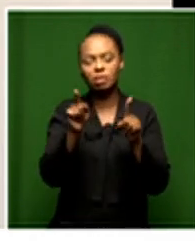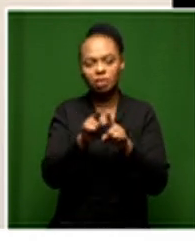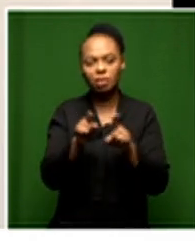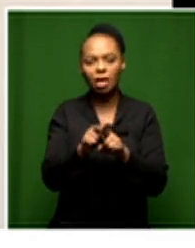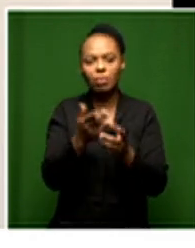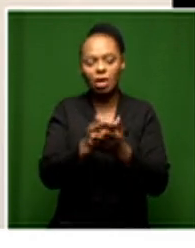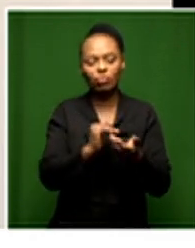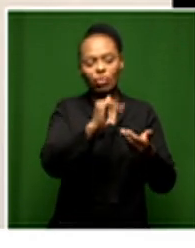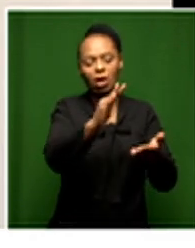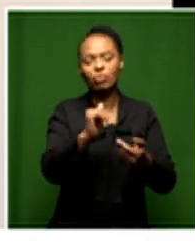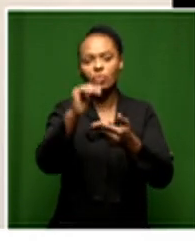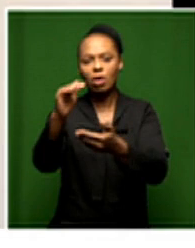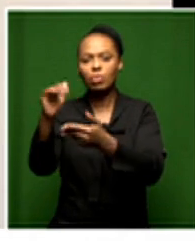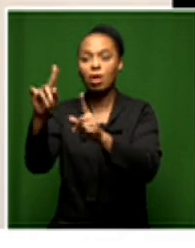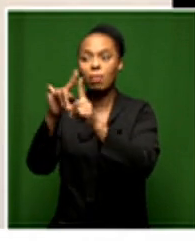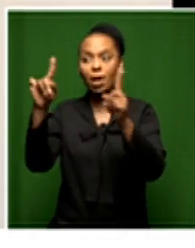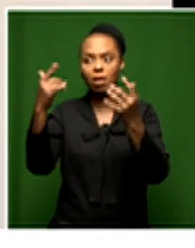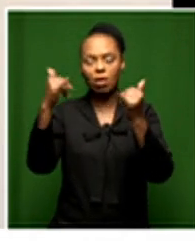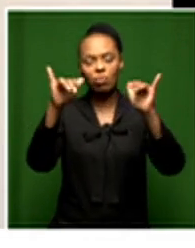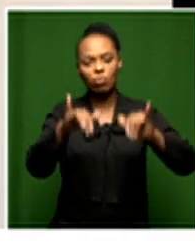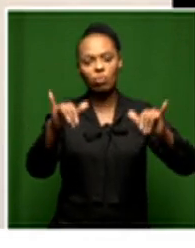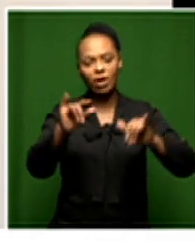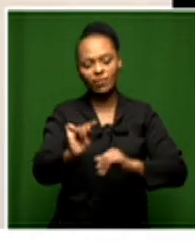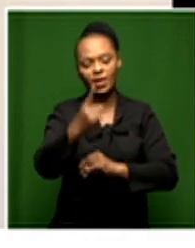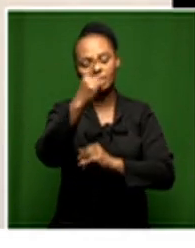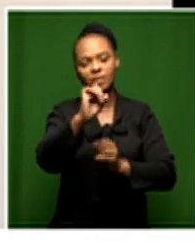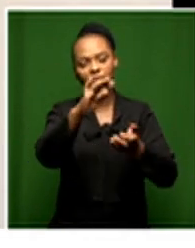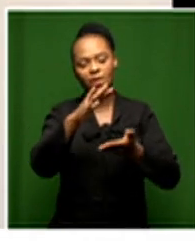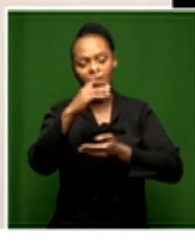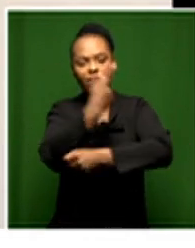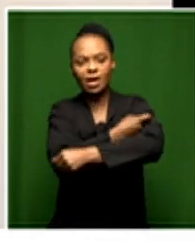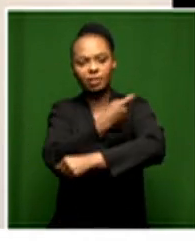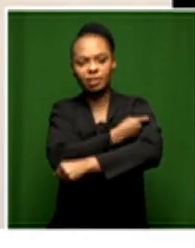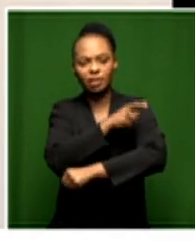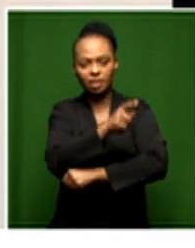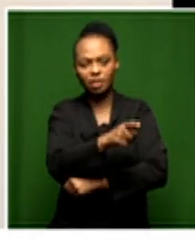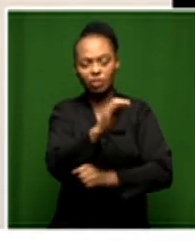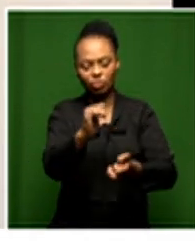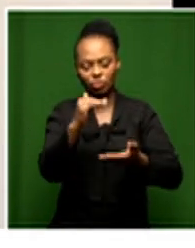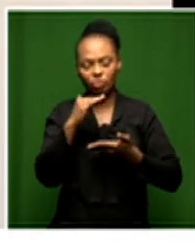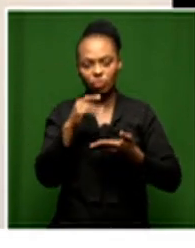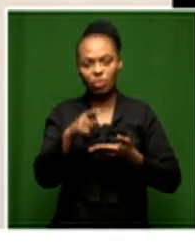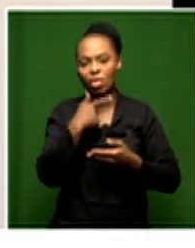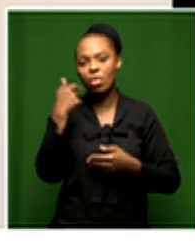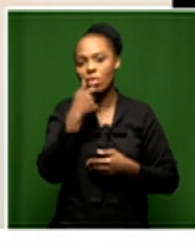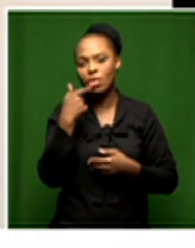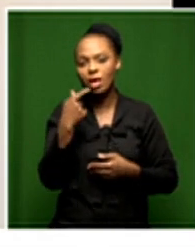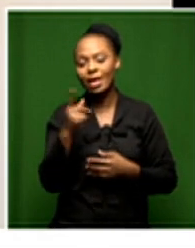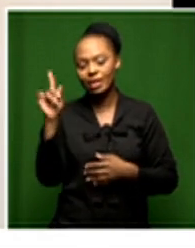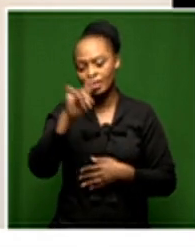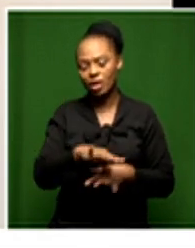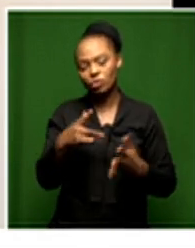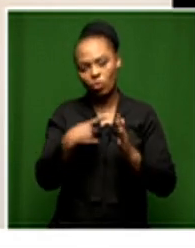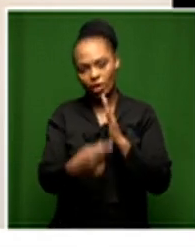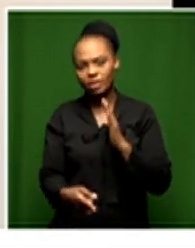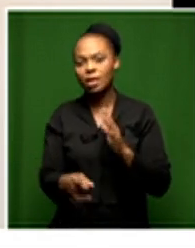well underway. We are waiting for the first vaccines to be delivered in the coming days and weeks. It has